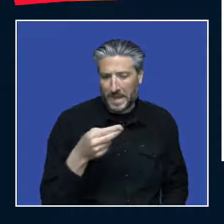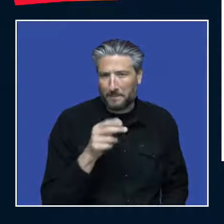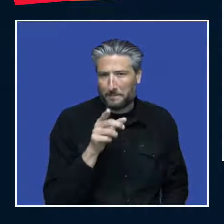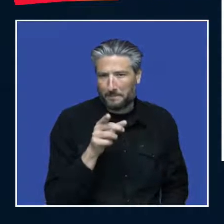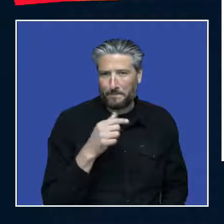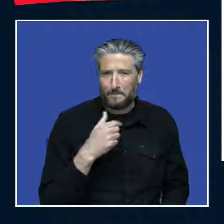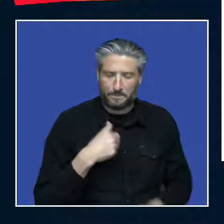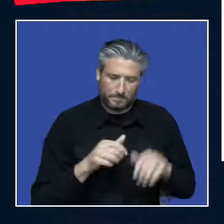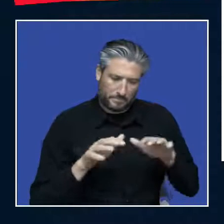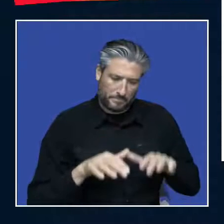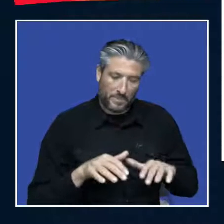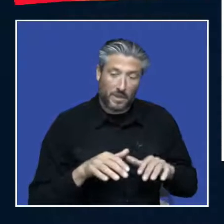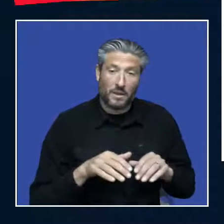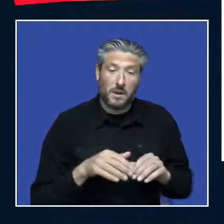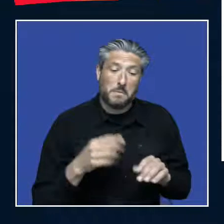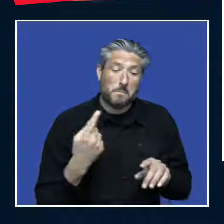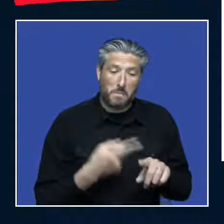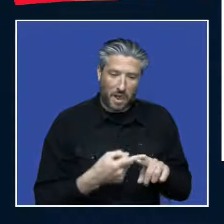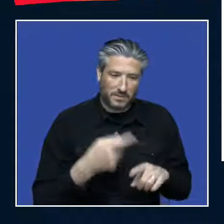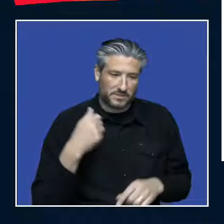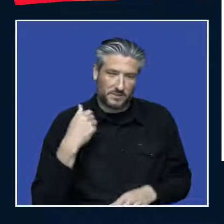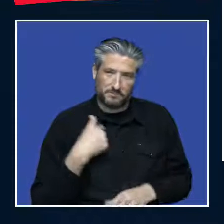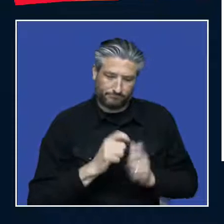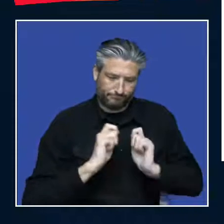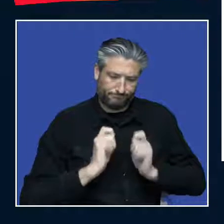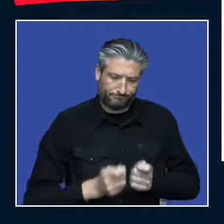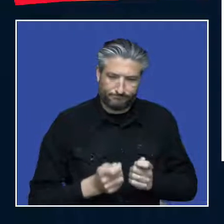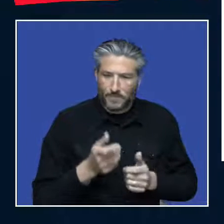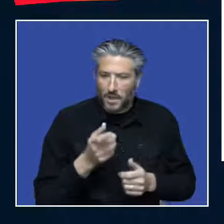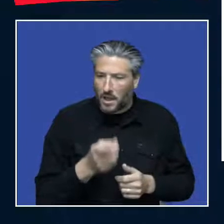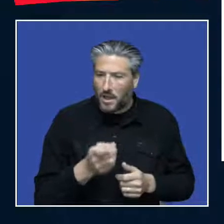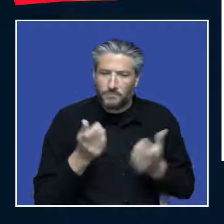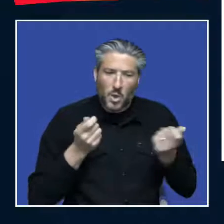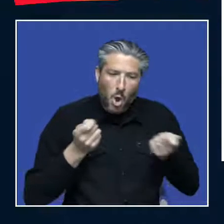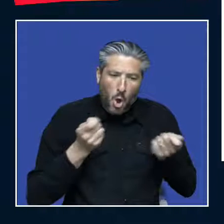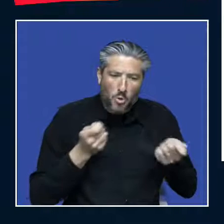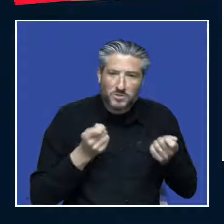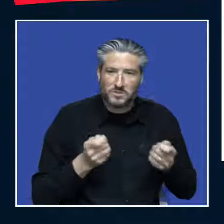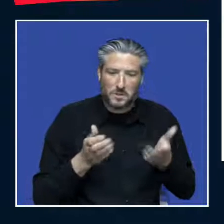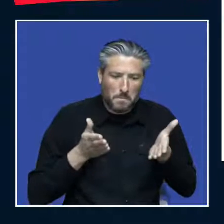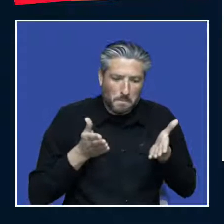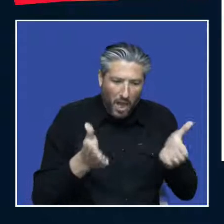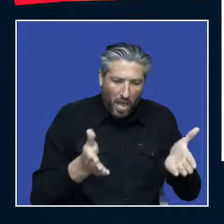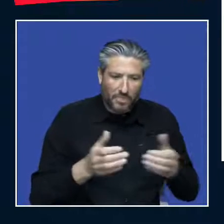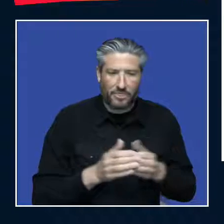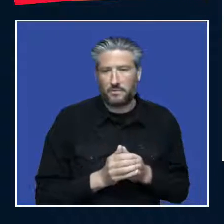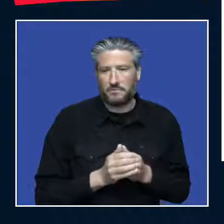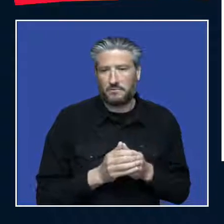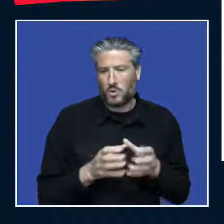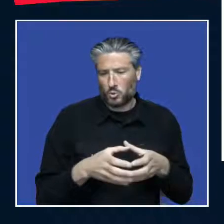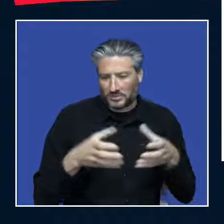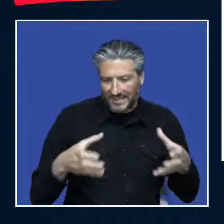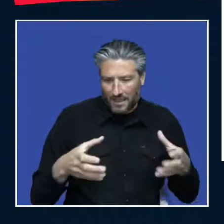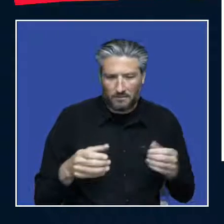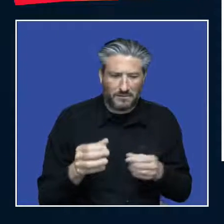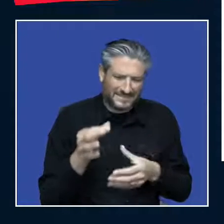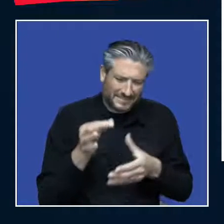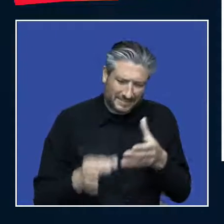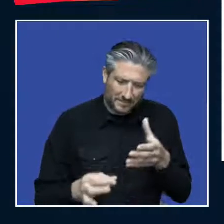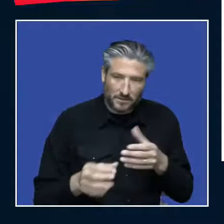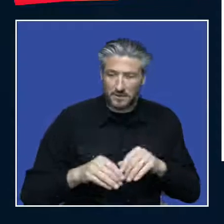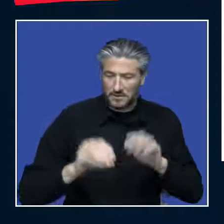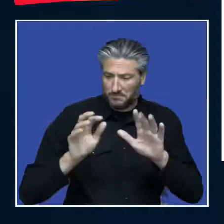Then I can also specify host path and container path if I do have any volumes here. So then I can just start it